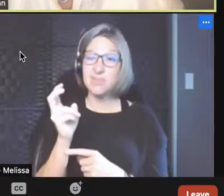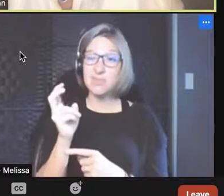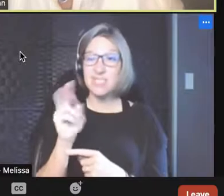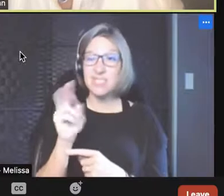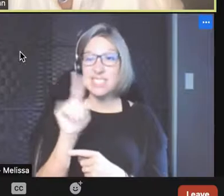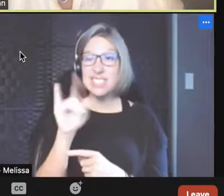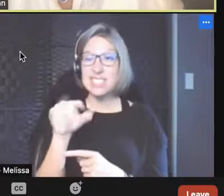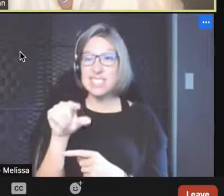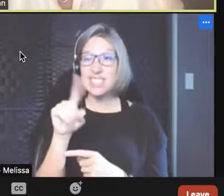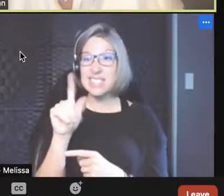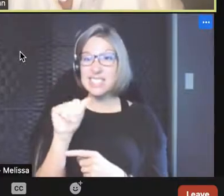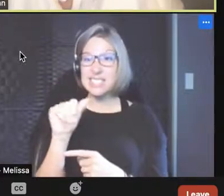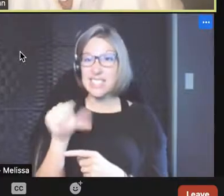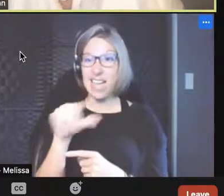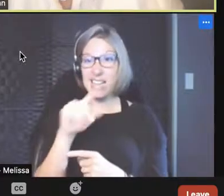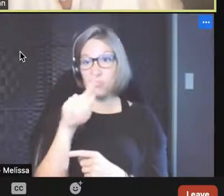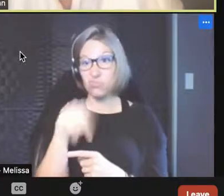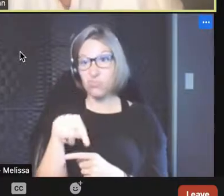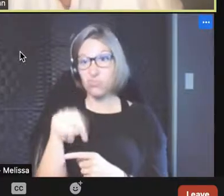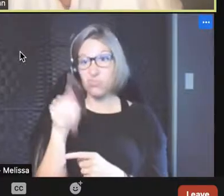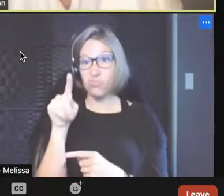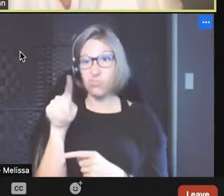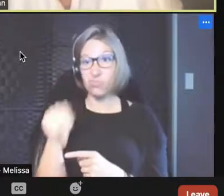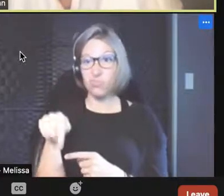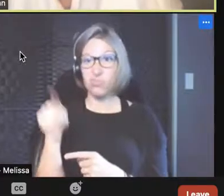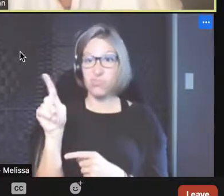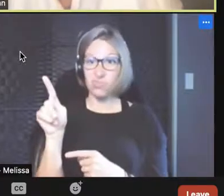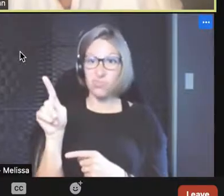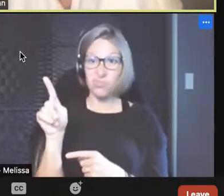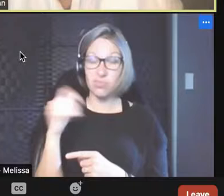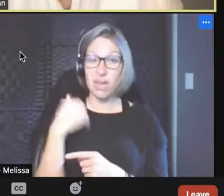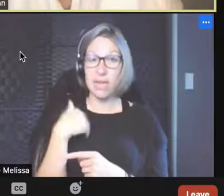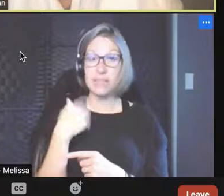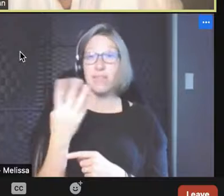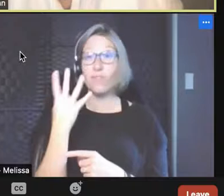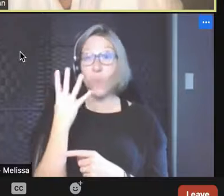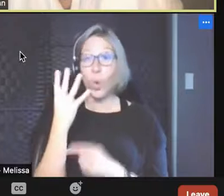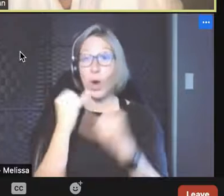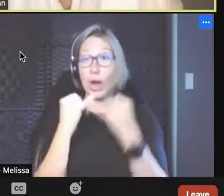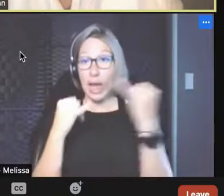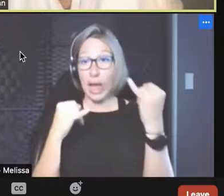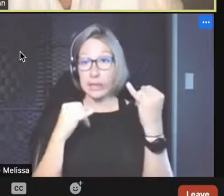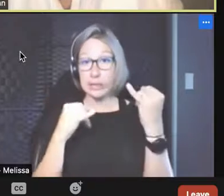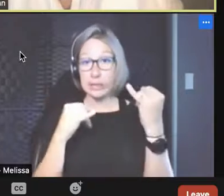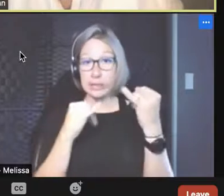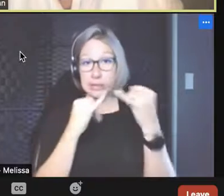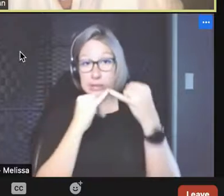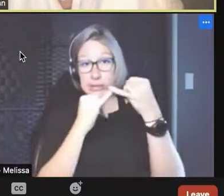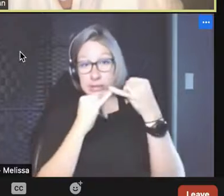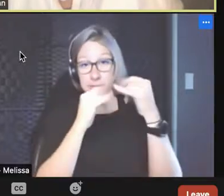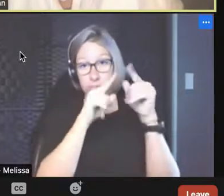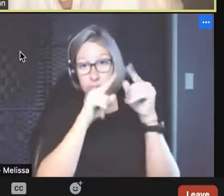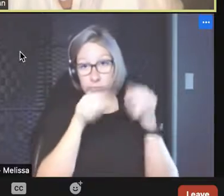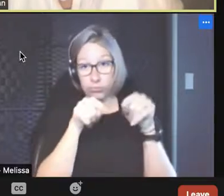zigzag. It has 4 lines that kind of go up and